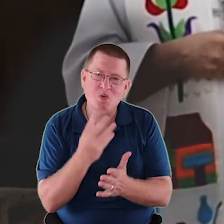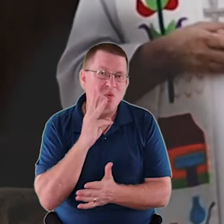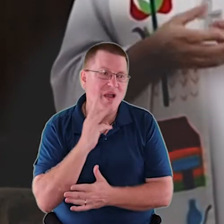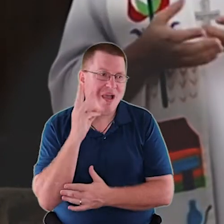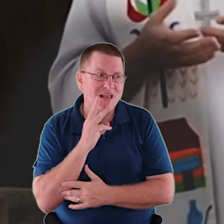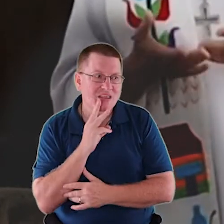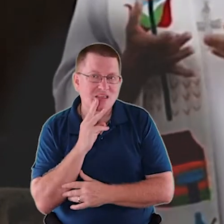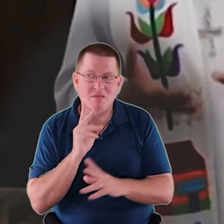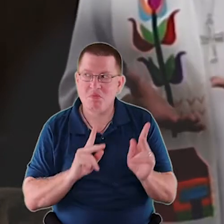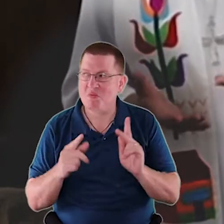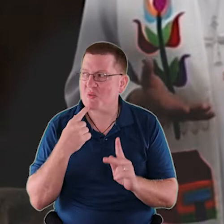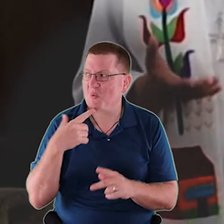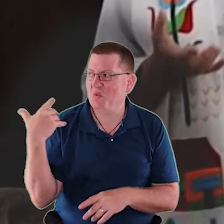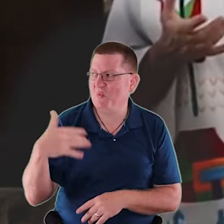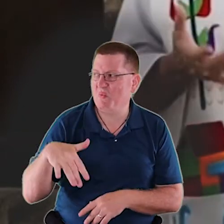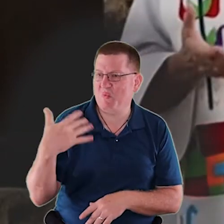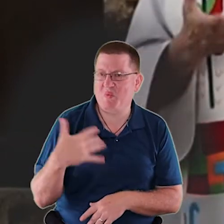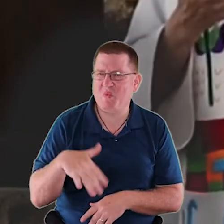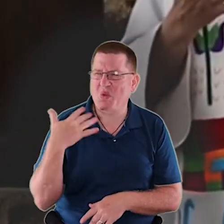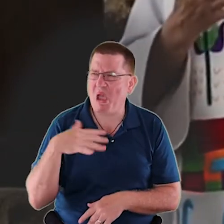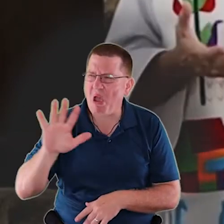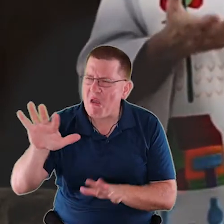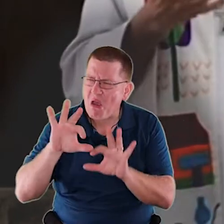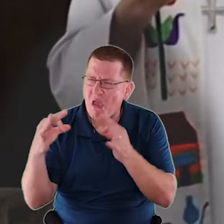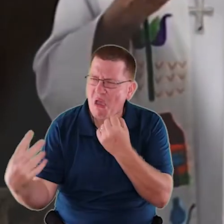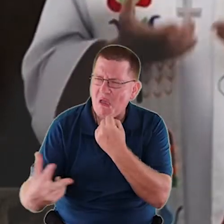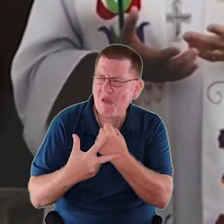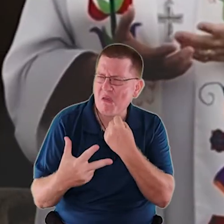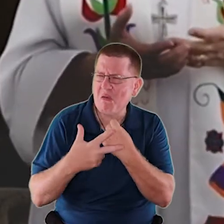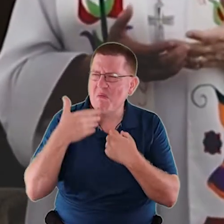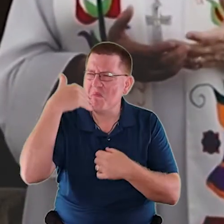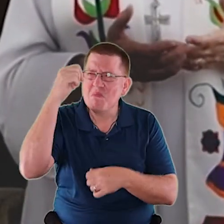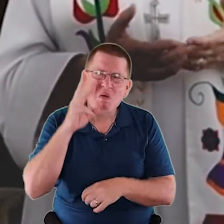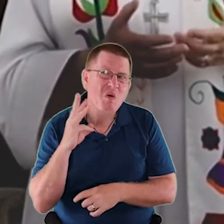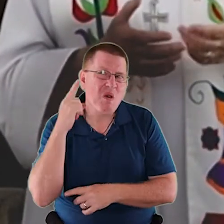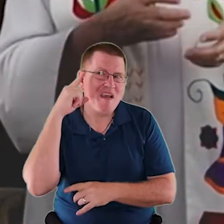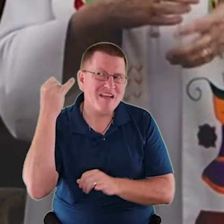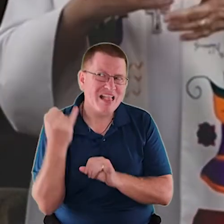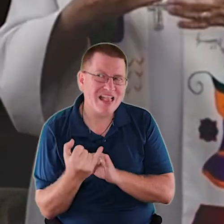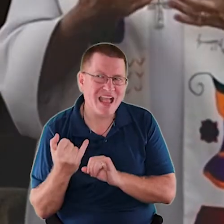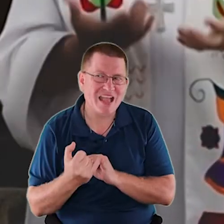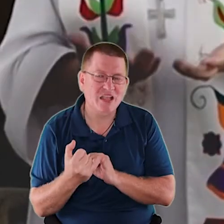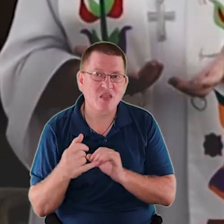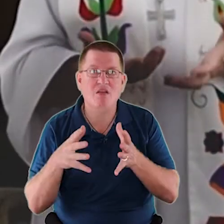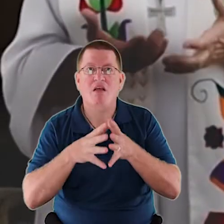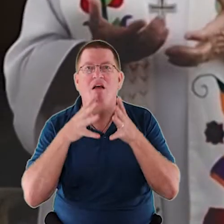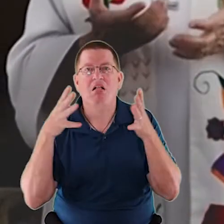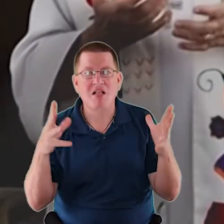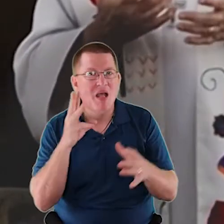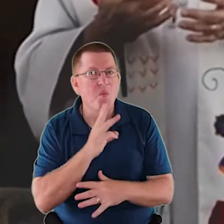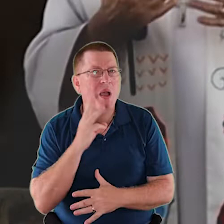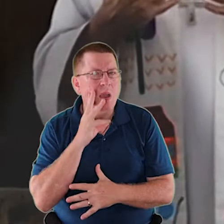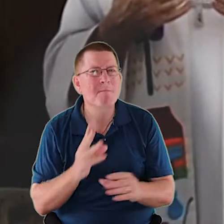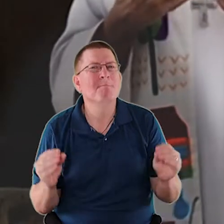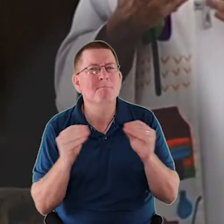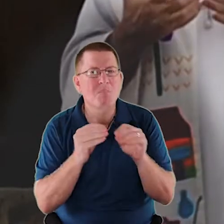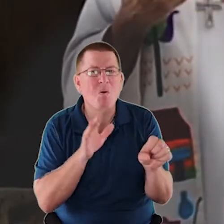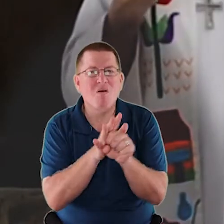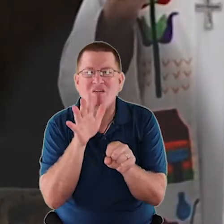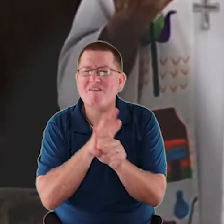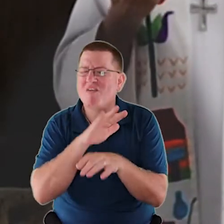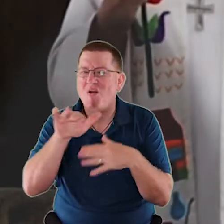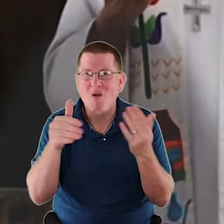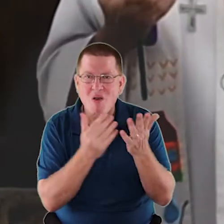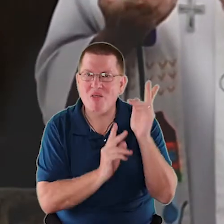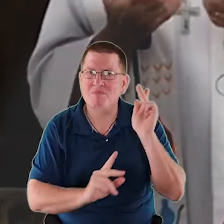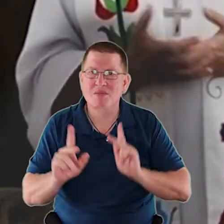comments that the groom's family has saved the best for last. There is an abundance of this wine, more than enough